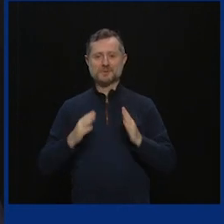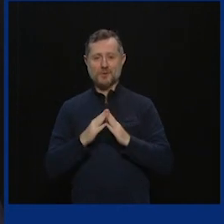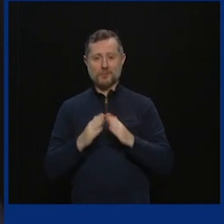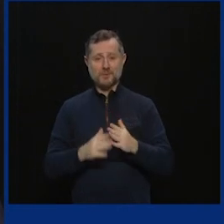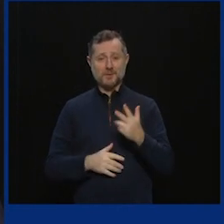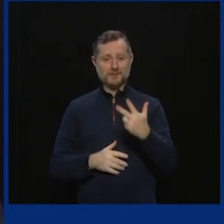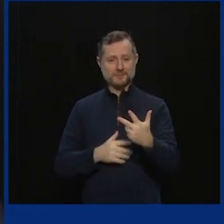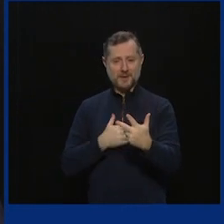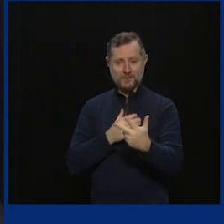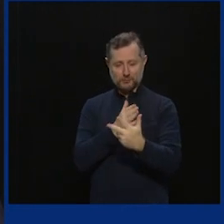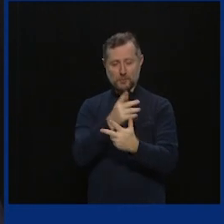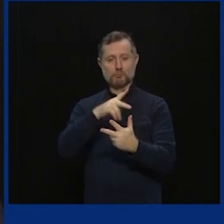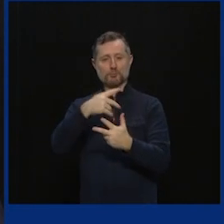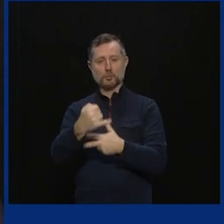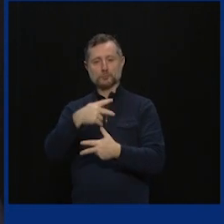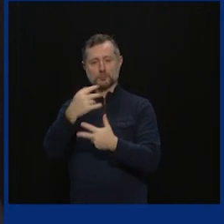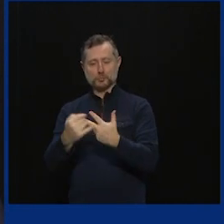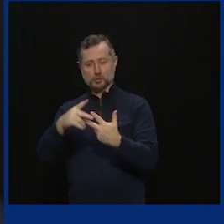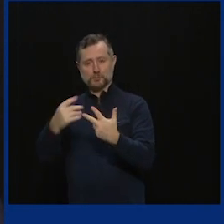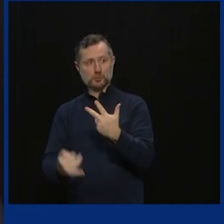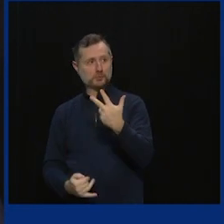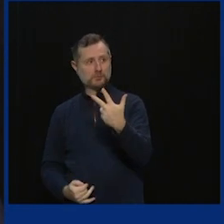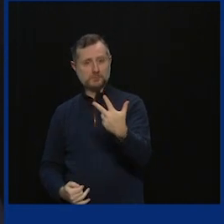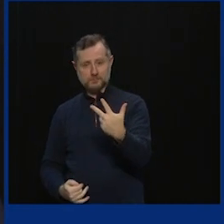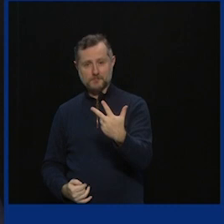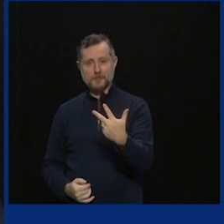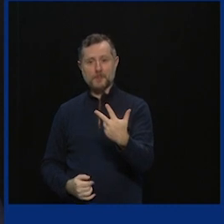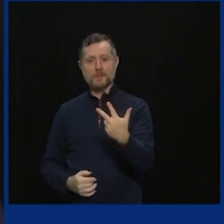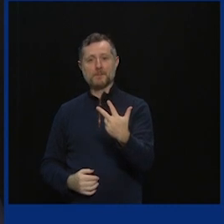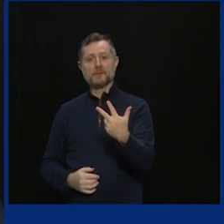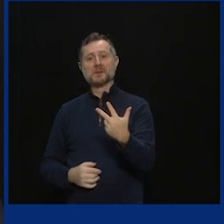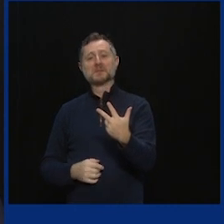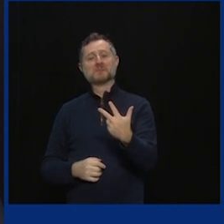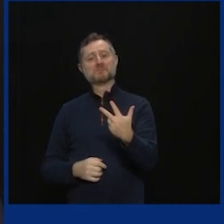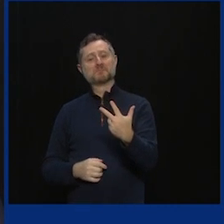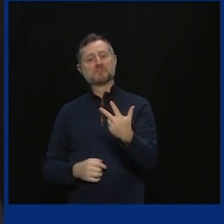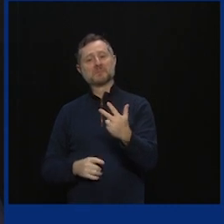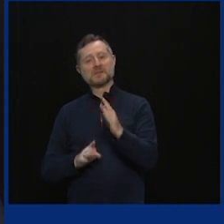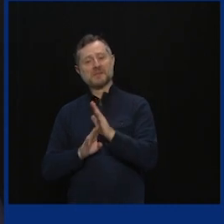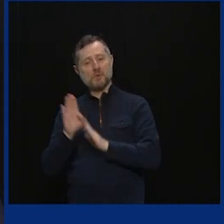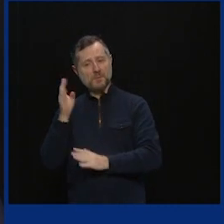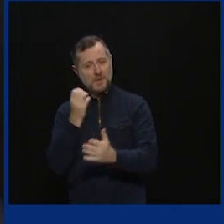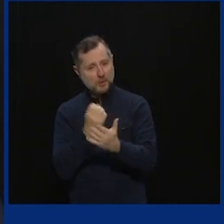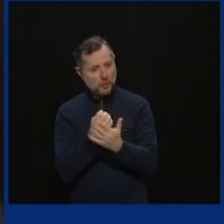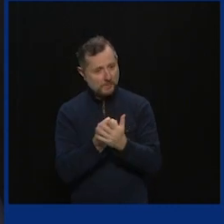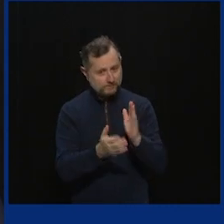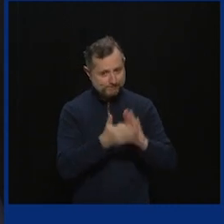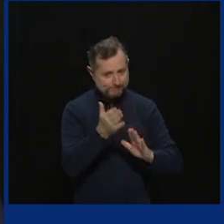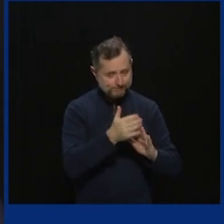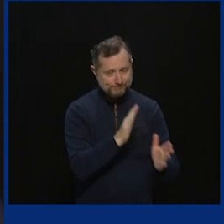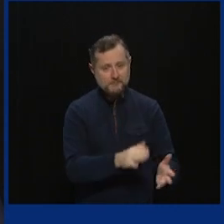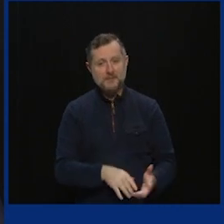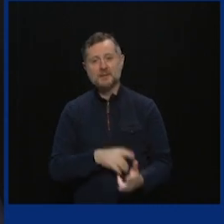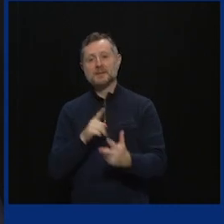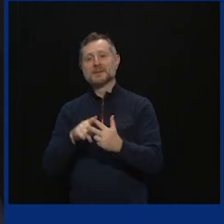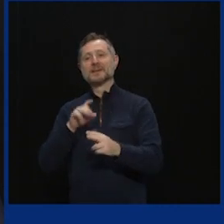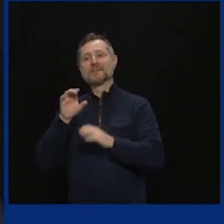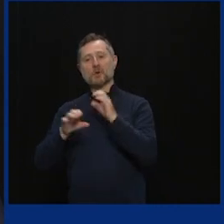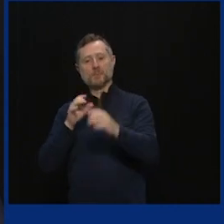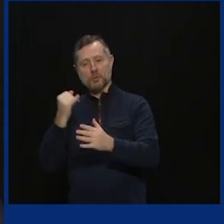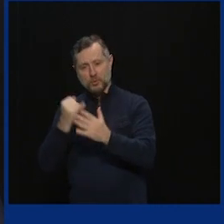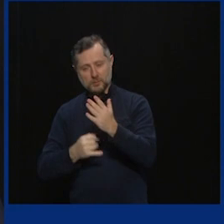our future. Jumpstart the economy engine while investing in art programming for residents and